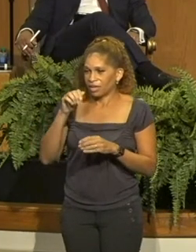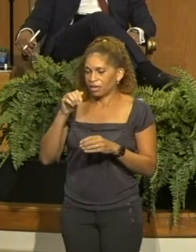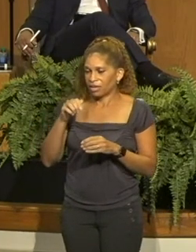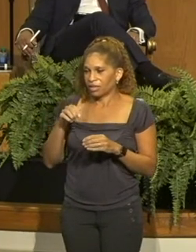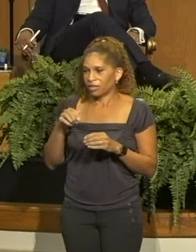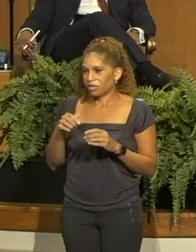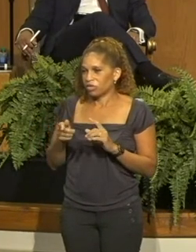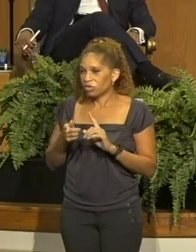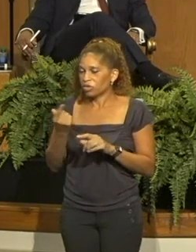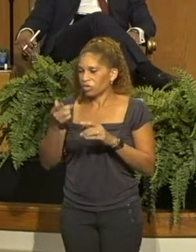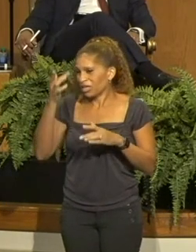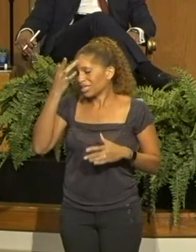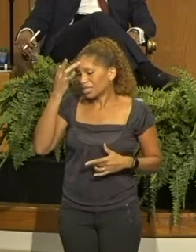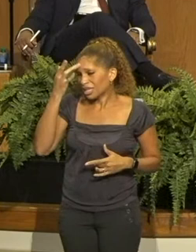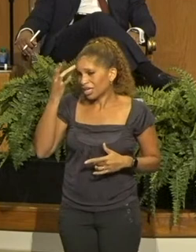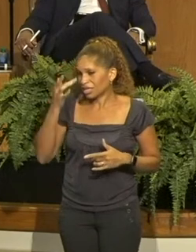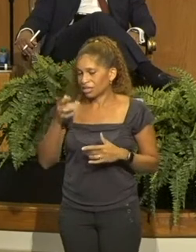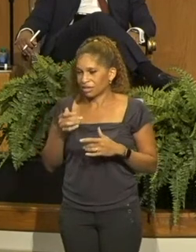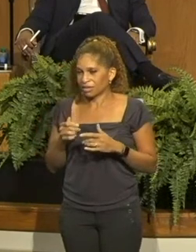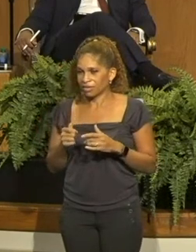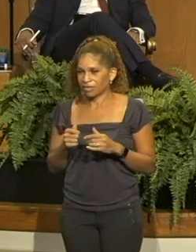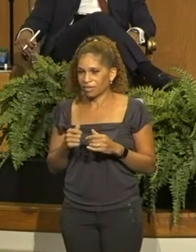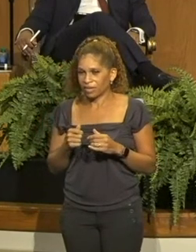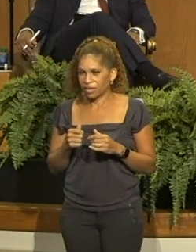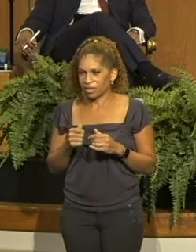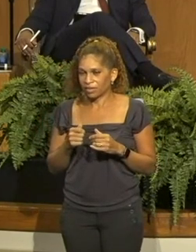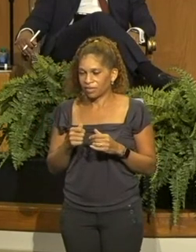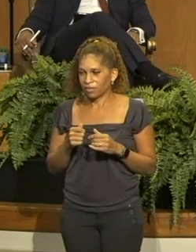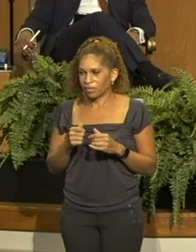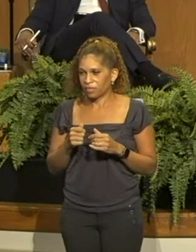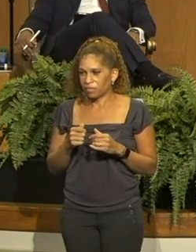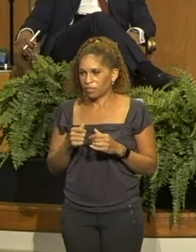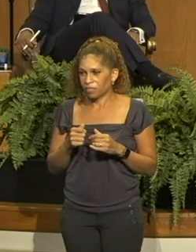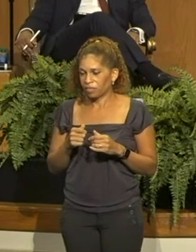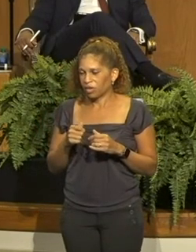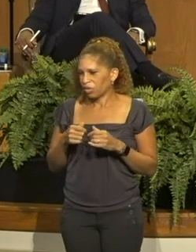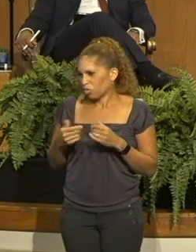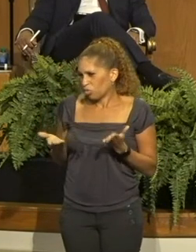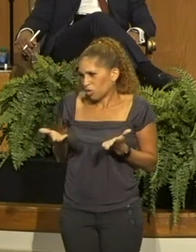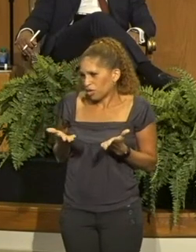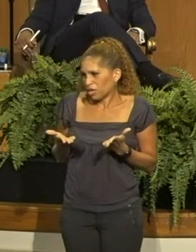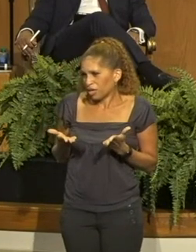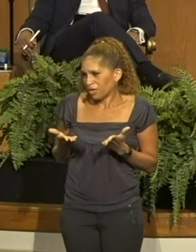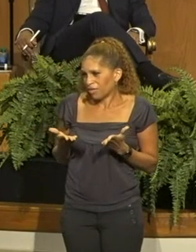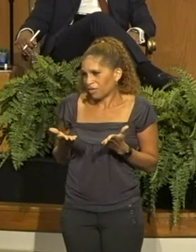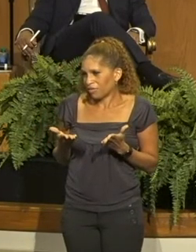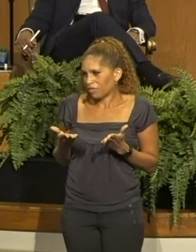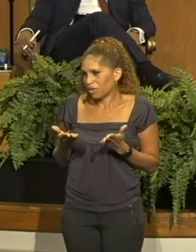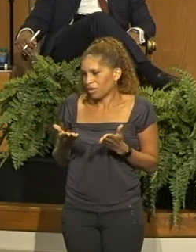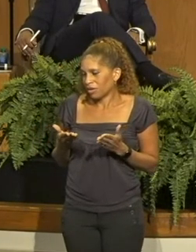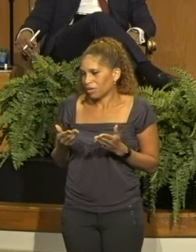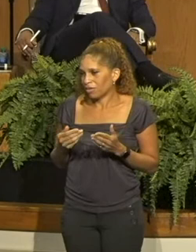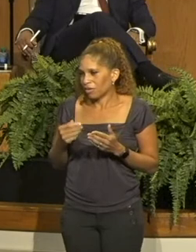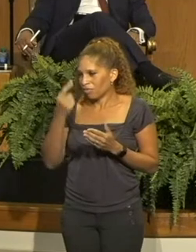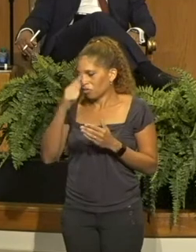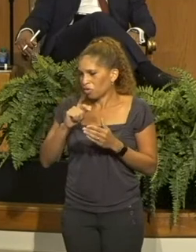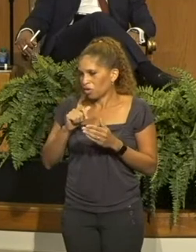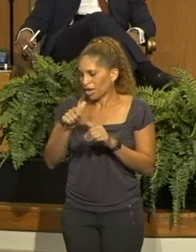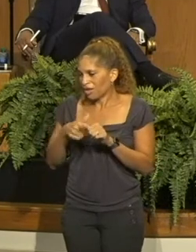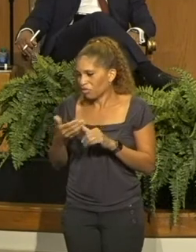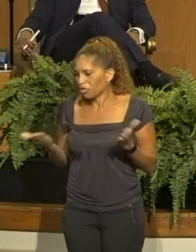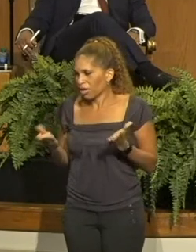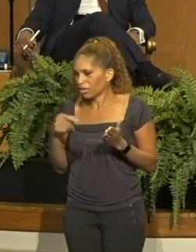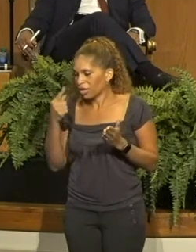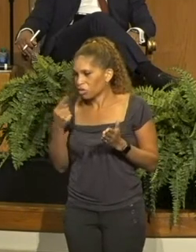the least of these that Cicero once called the dregs of the city, What if, despite everything that told this man he